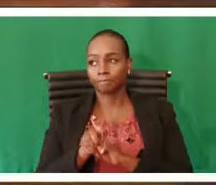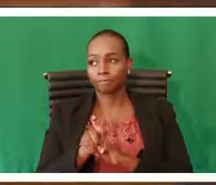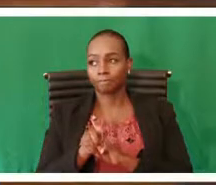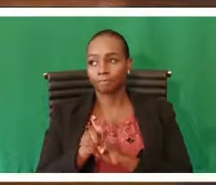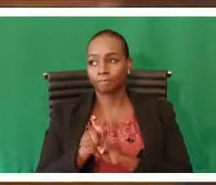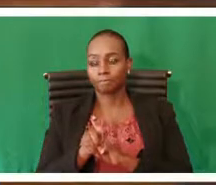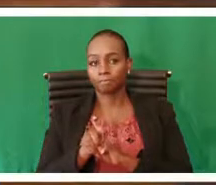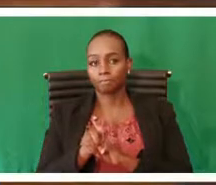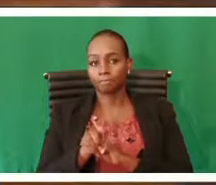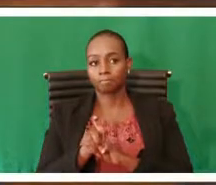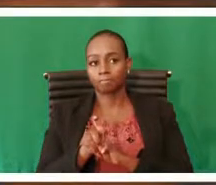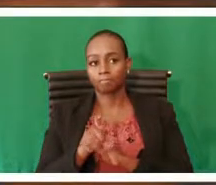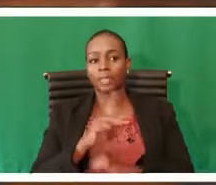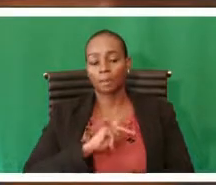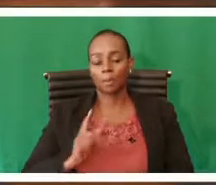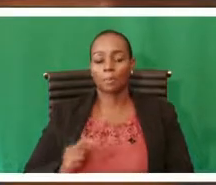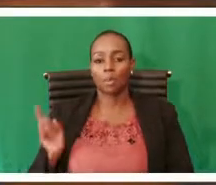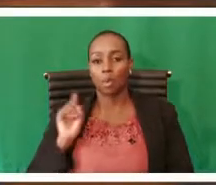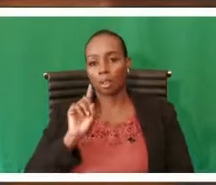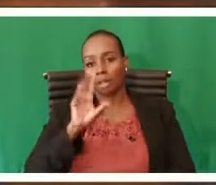emphasize further on those matters.